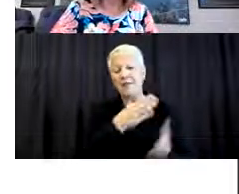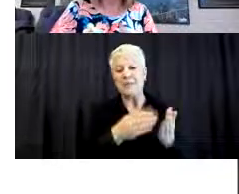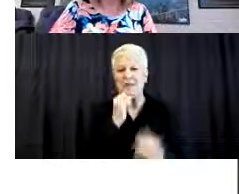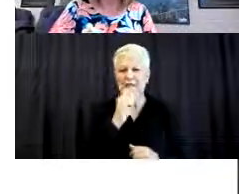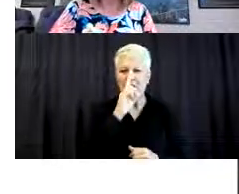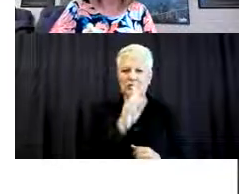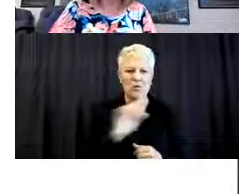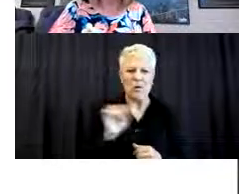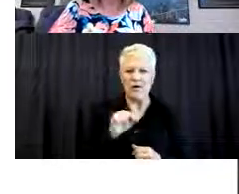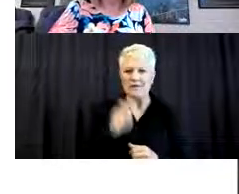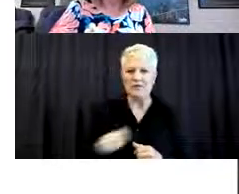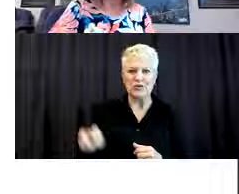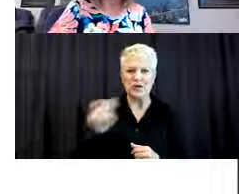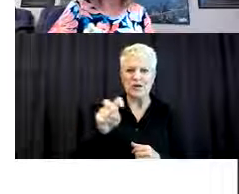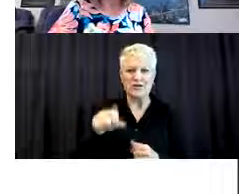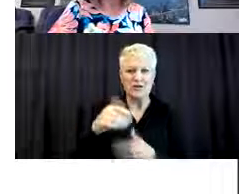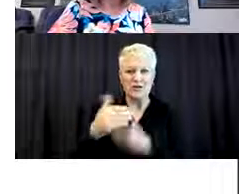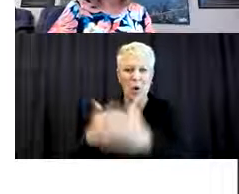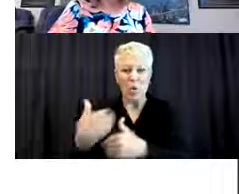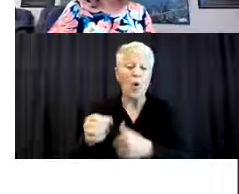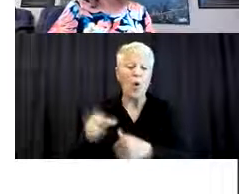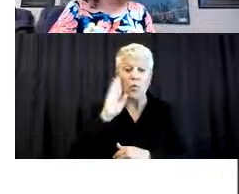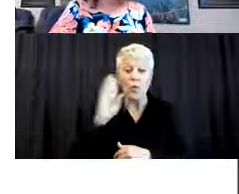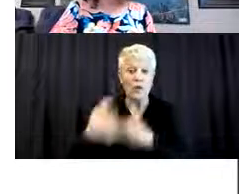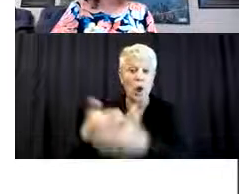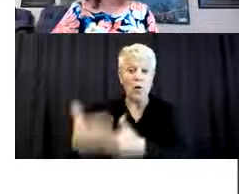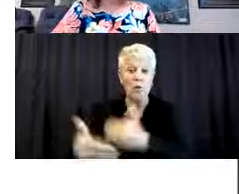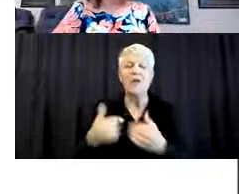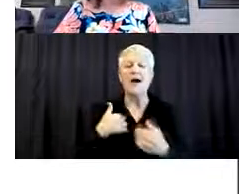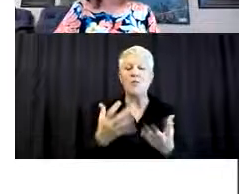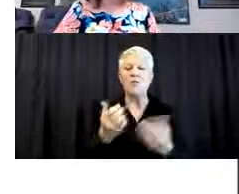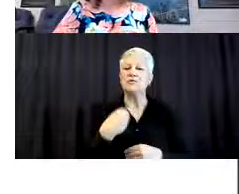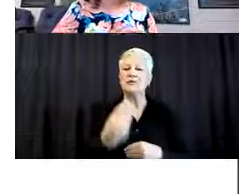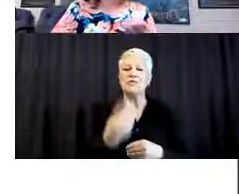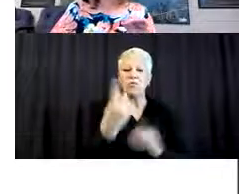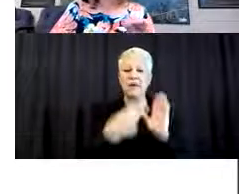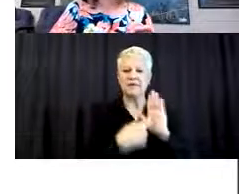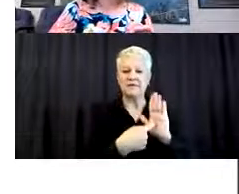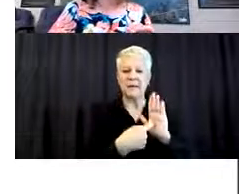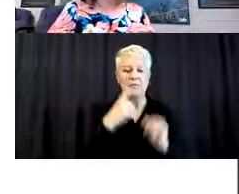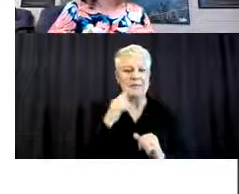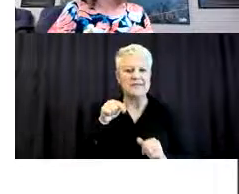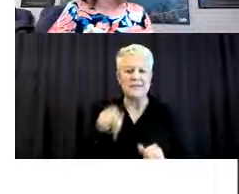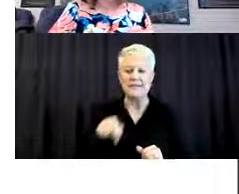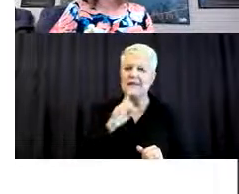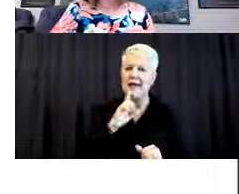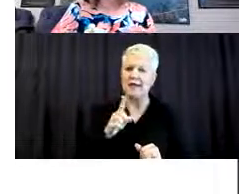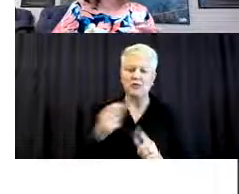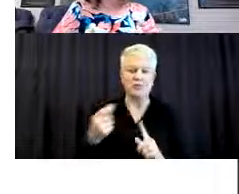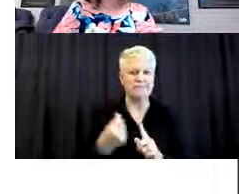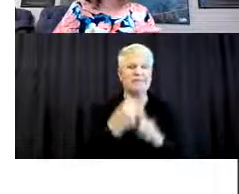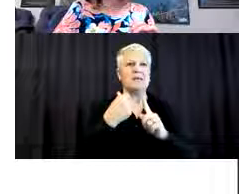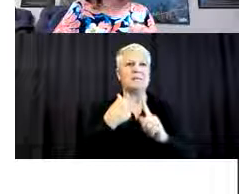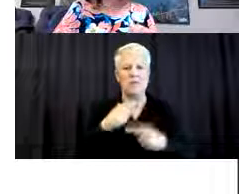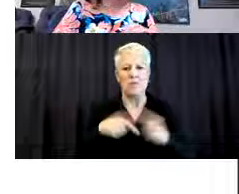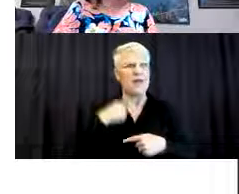sure where this journey should go or is going to go. And I want to give you one example because this just absolutely hits home to me when I